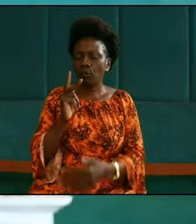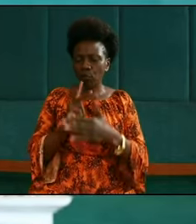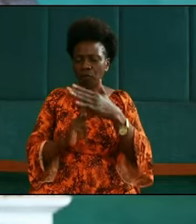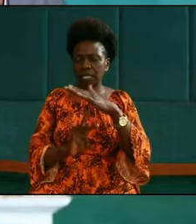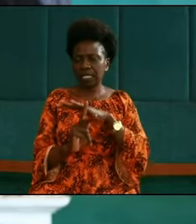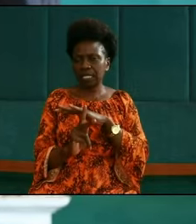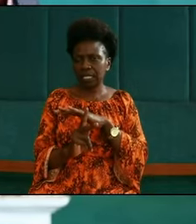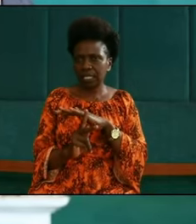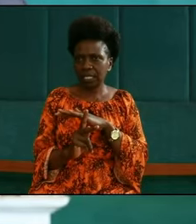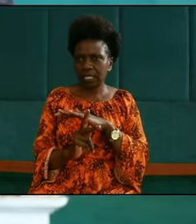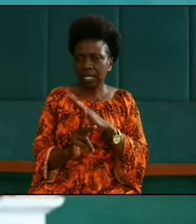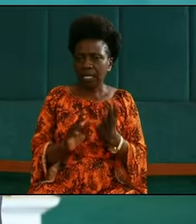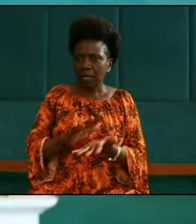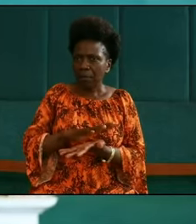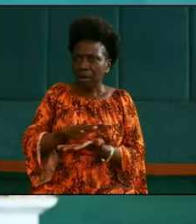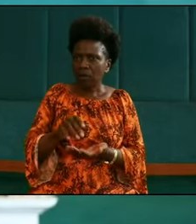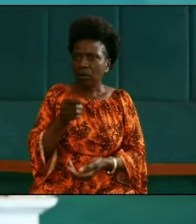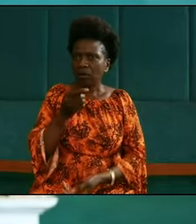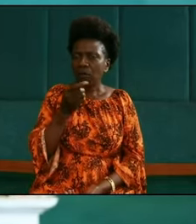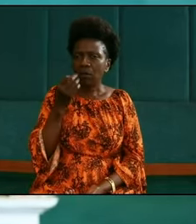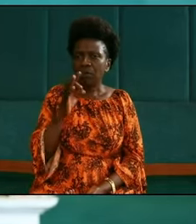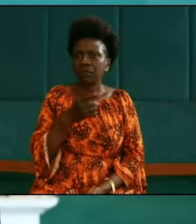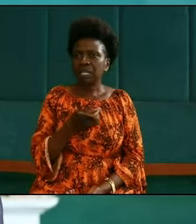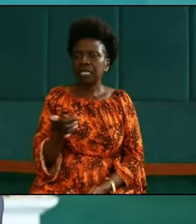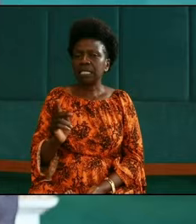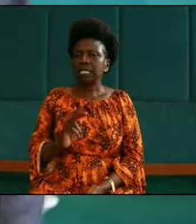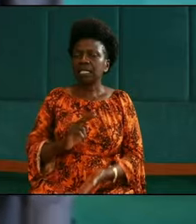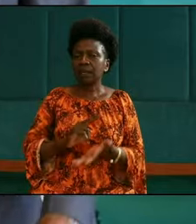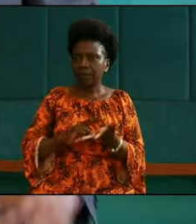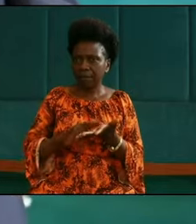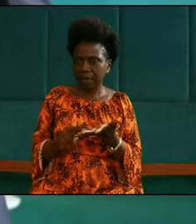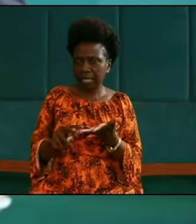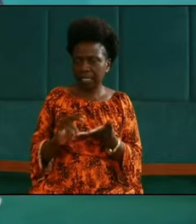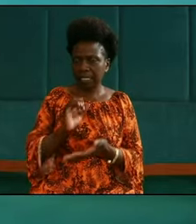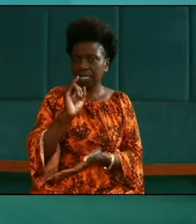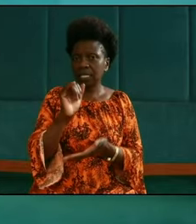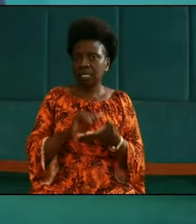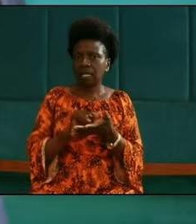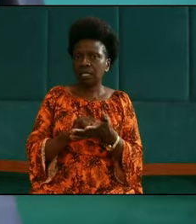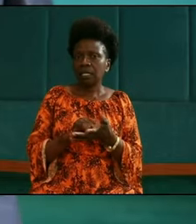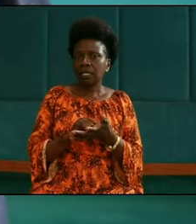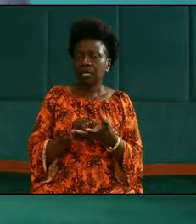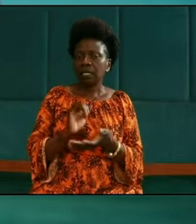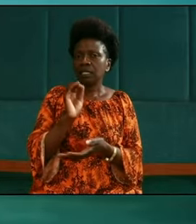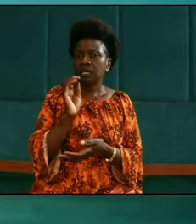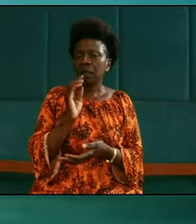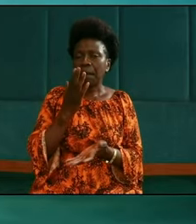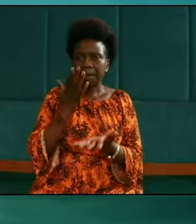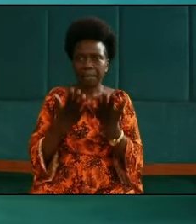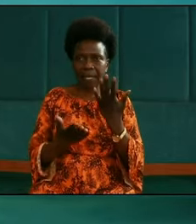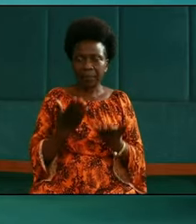prophecy, the background of this text, is that it could be